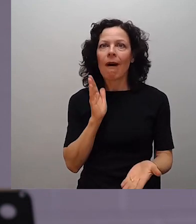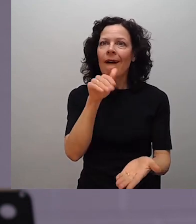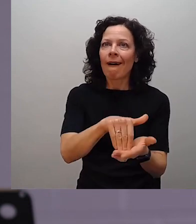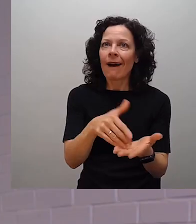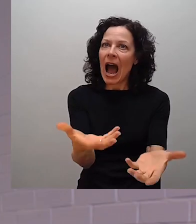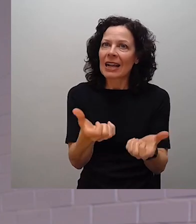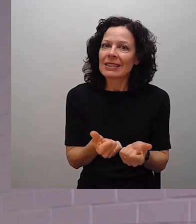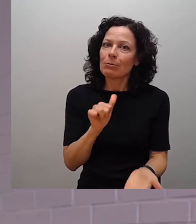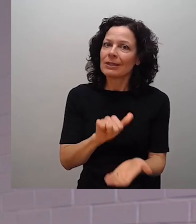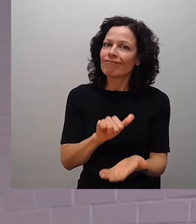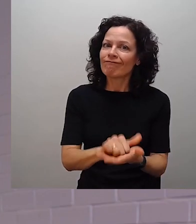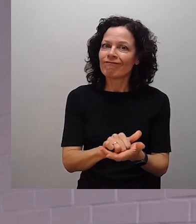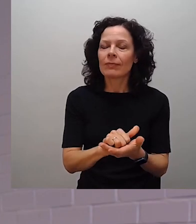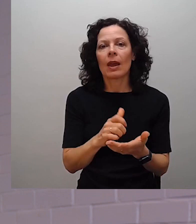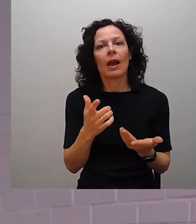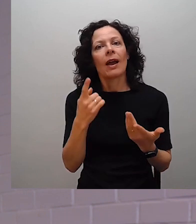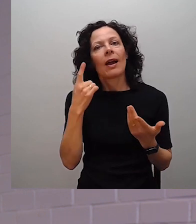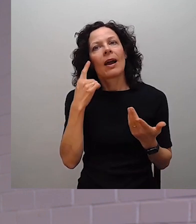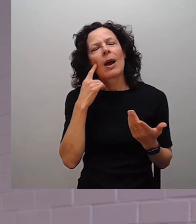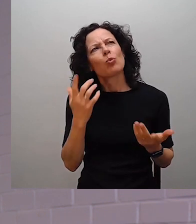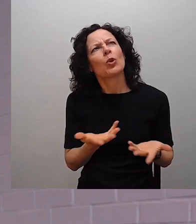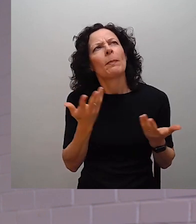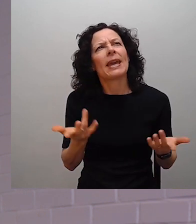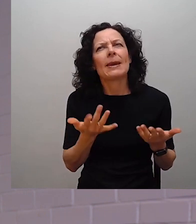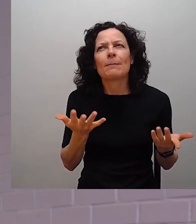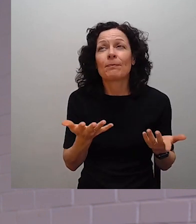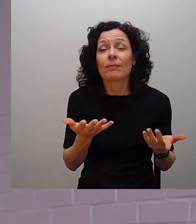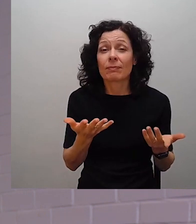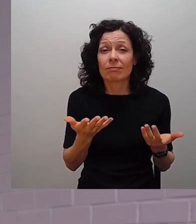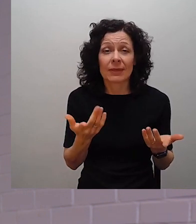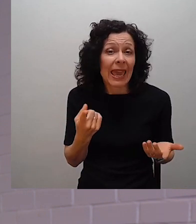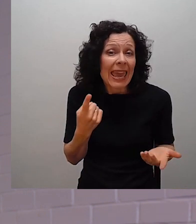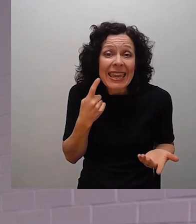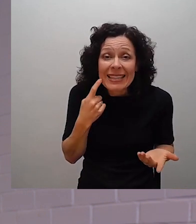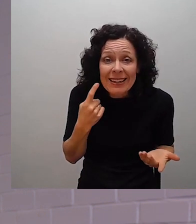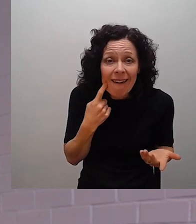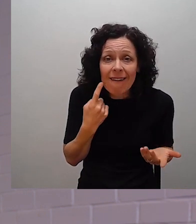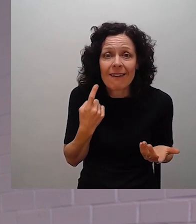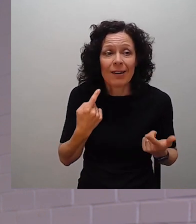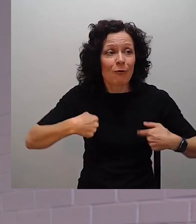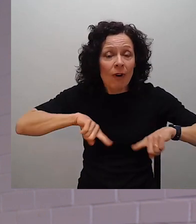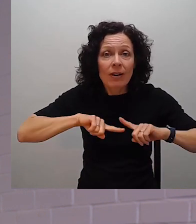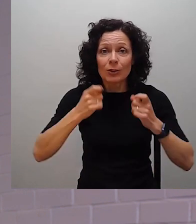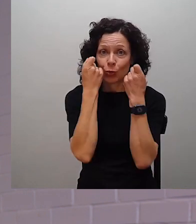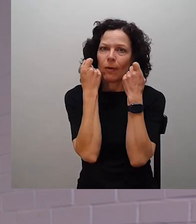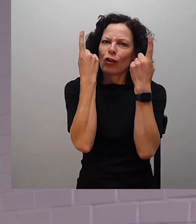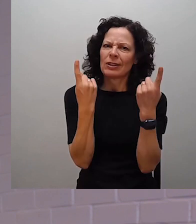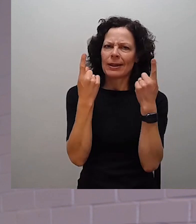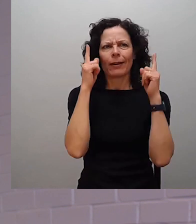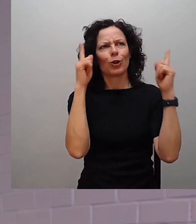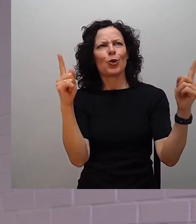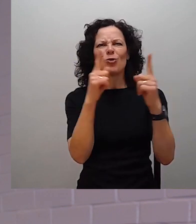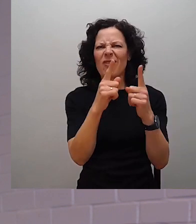accepted. It will be just easier to understand university,